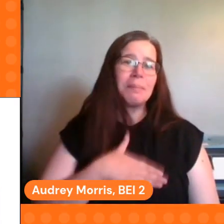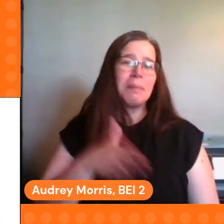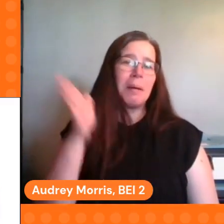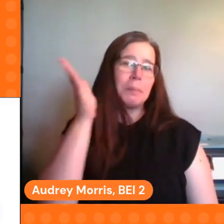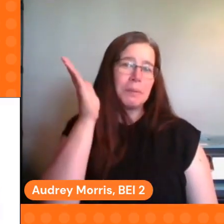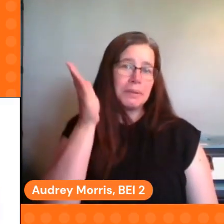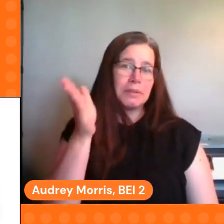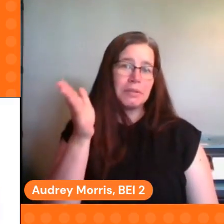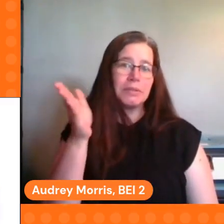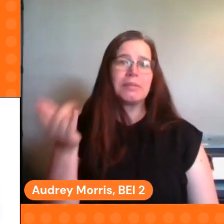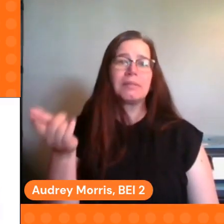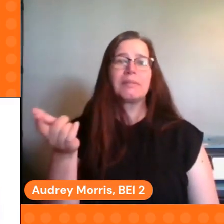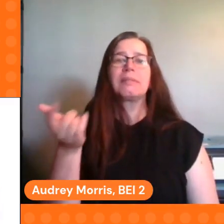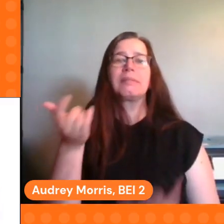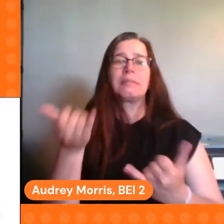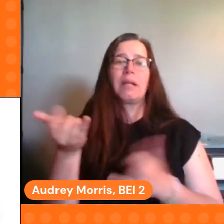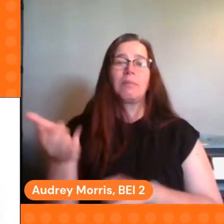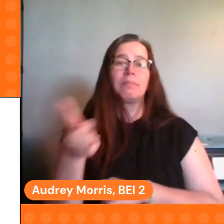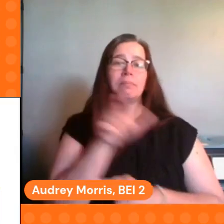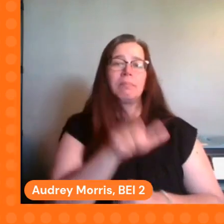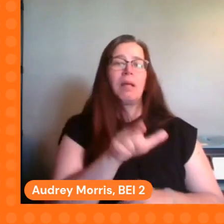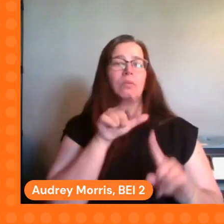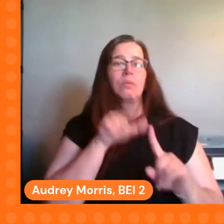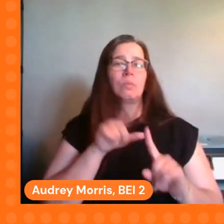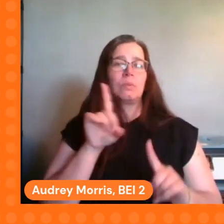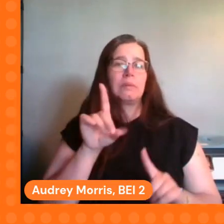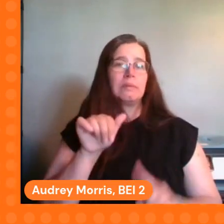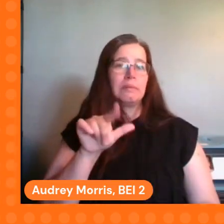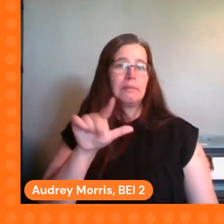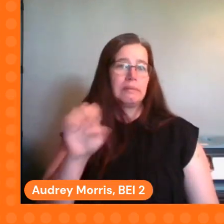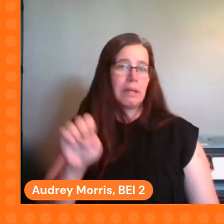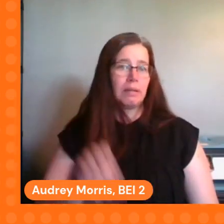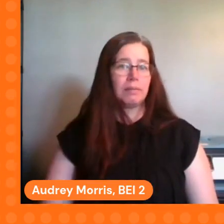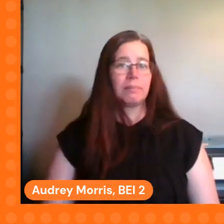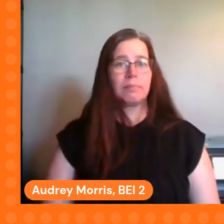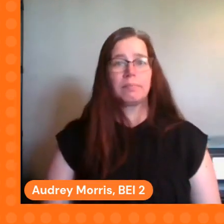presentation, and I would love to pass to Dale.